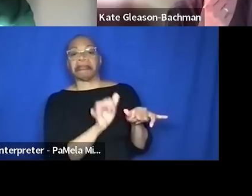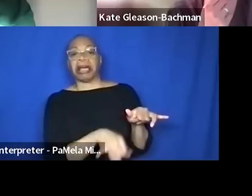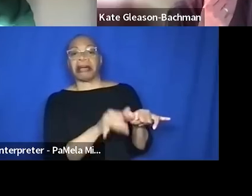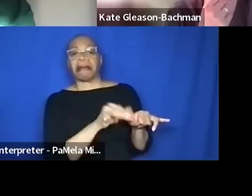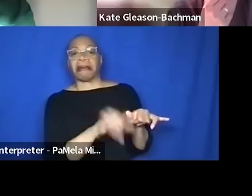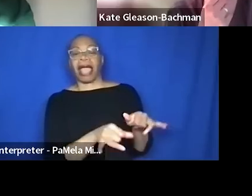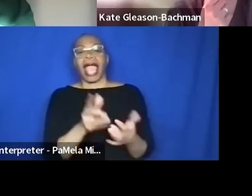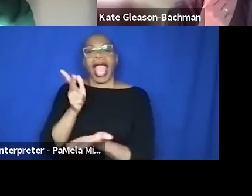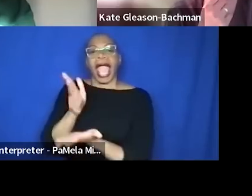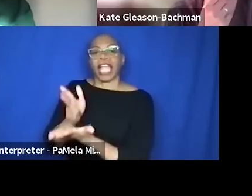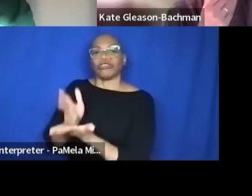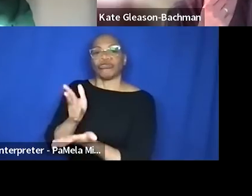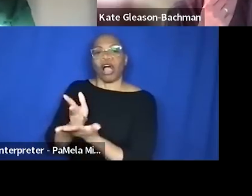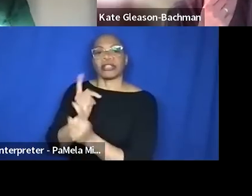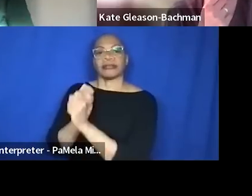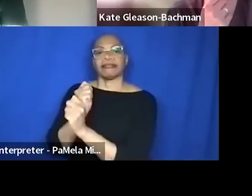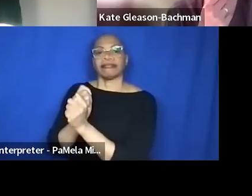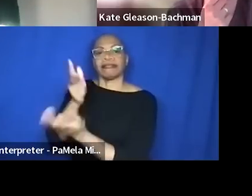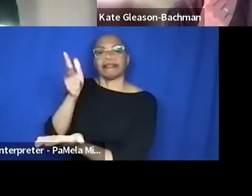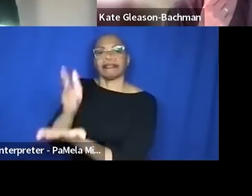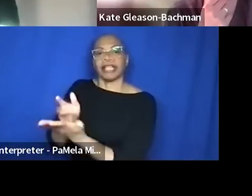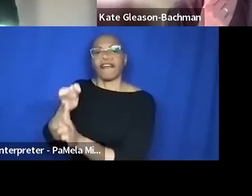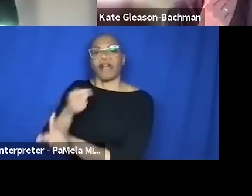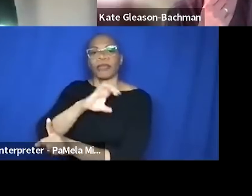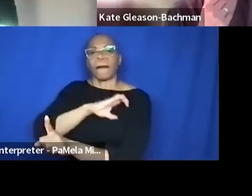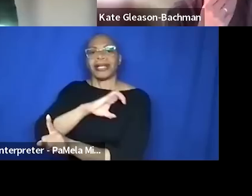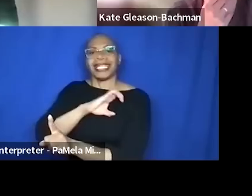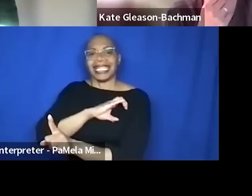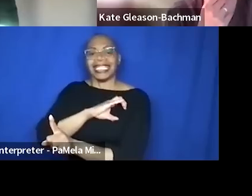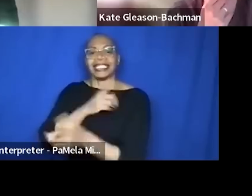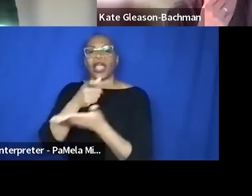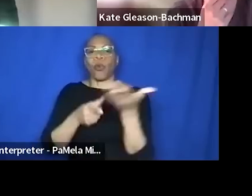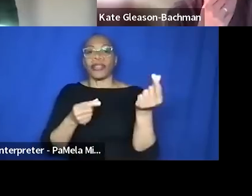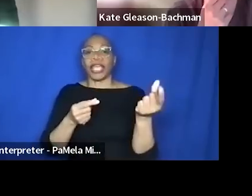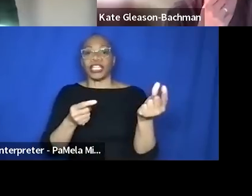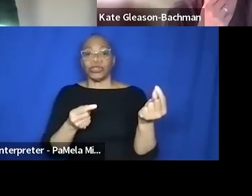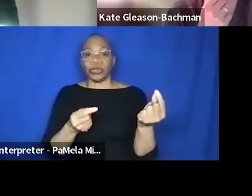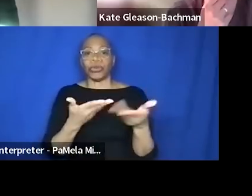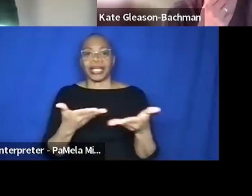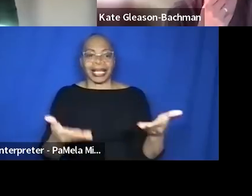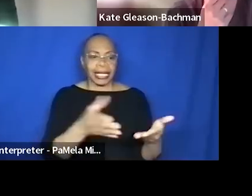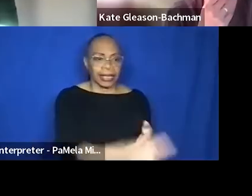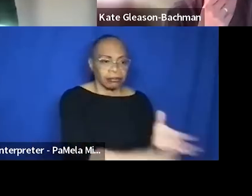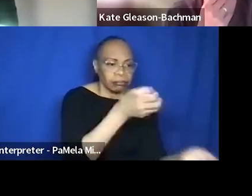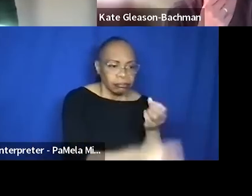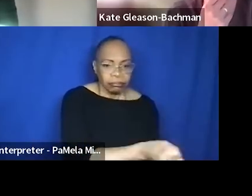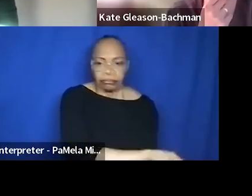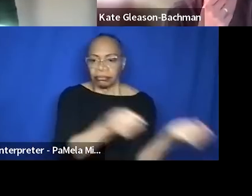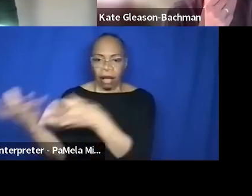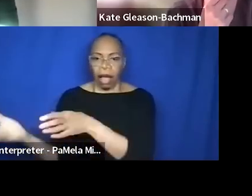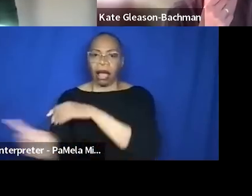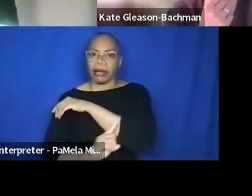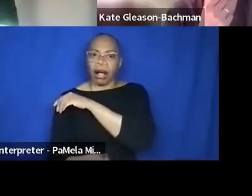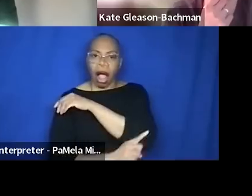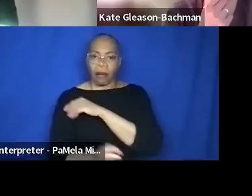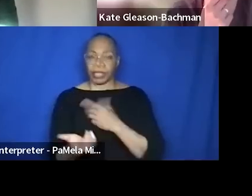come by from the police department and load up their stuff Dumpsters would throw everything away. and throw everything away. And